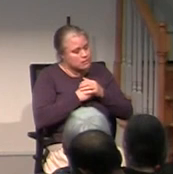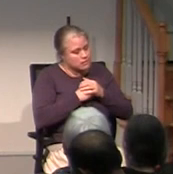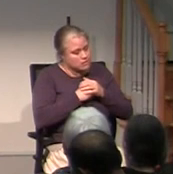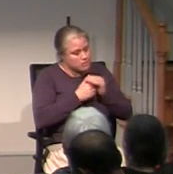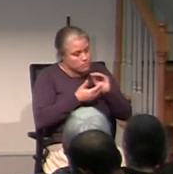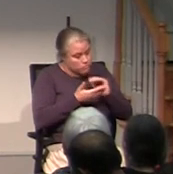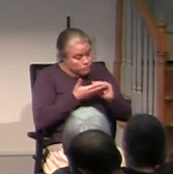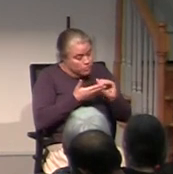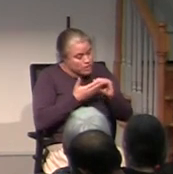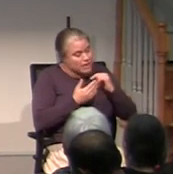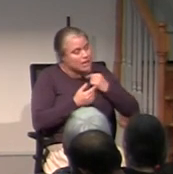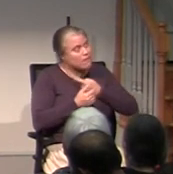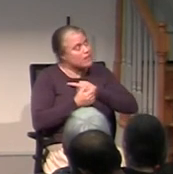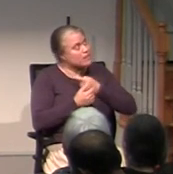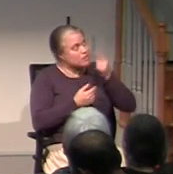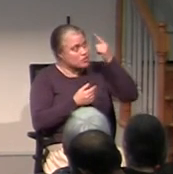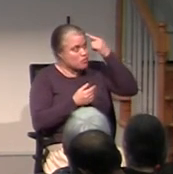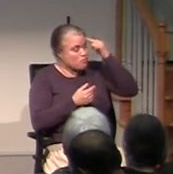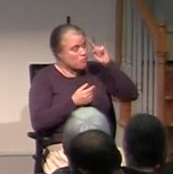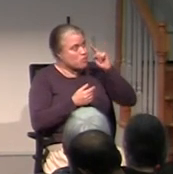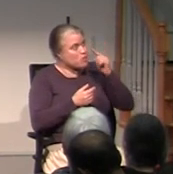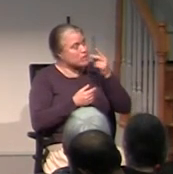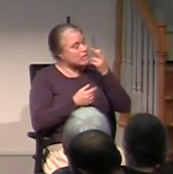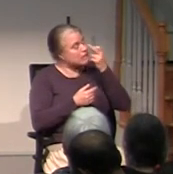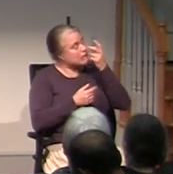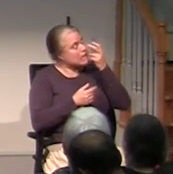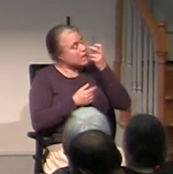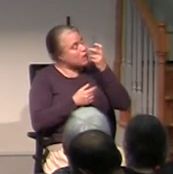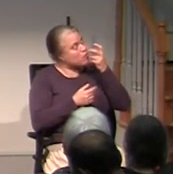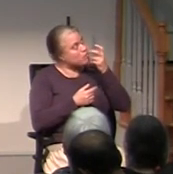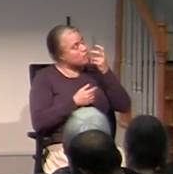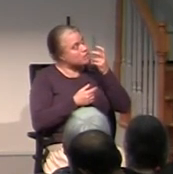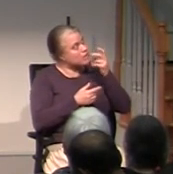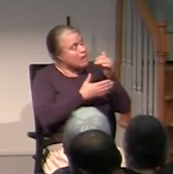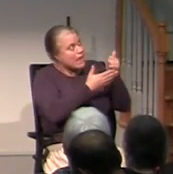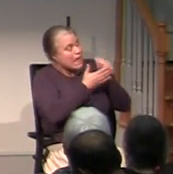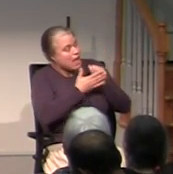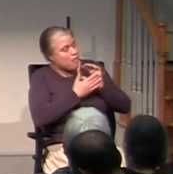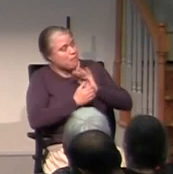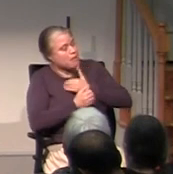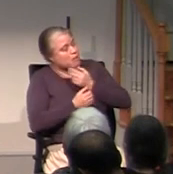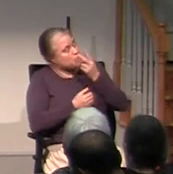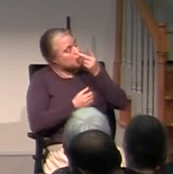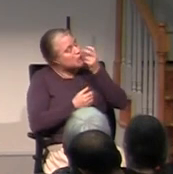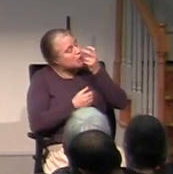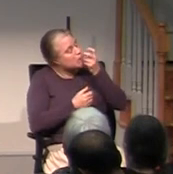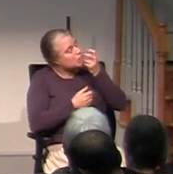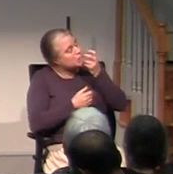unbelief. Help our unbelief. And we pray that you will